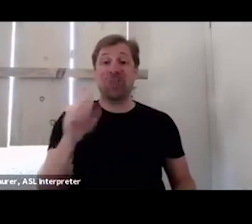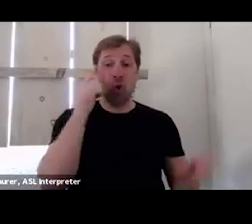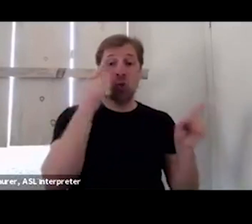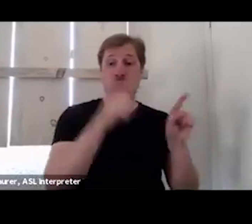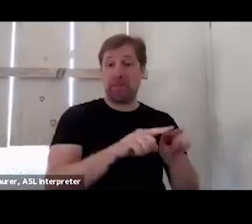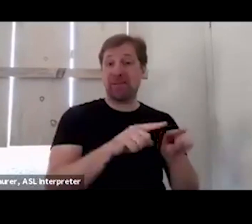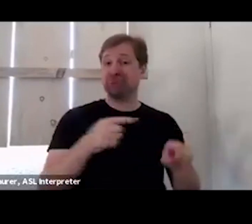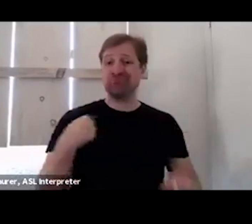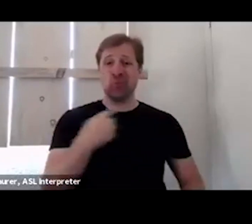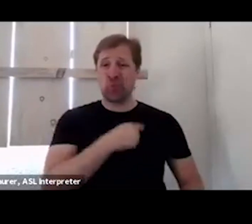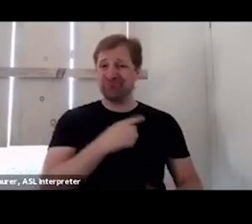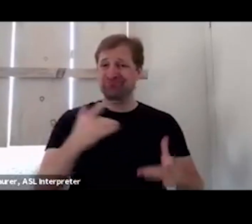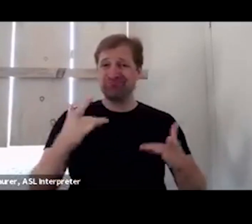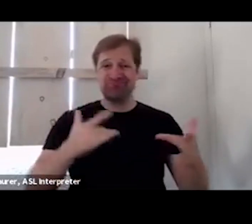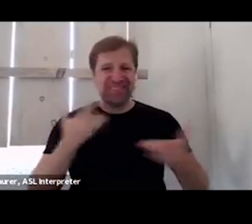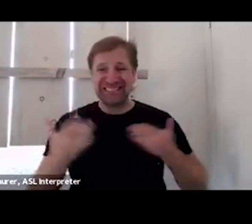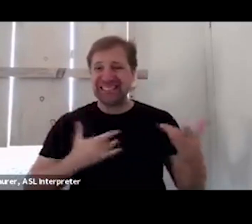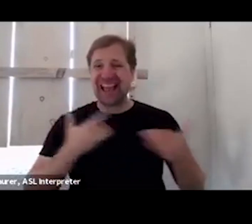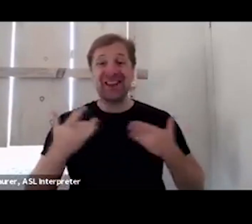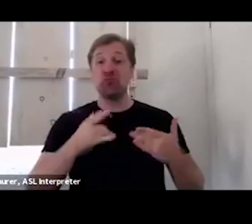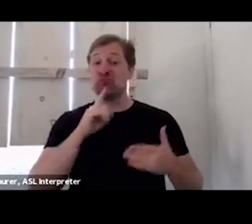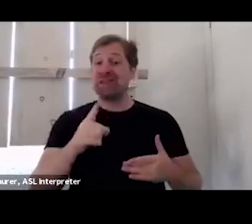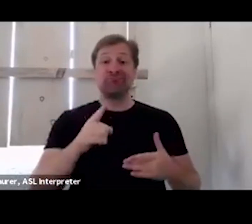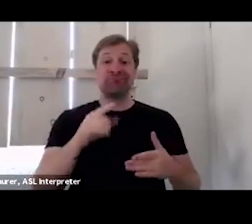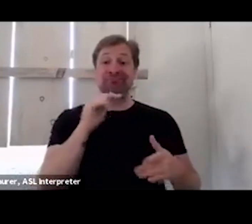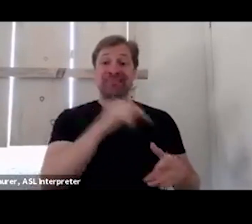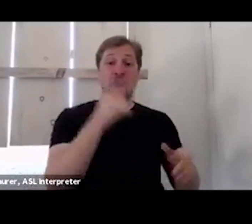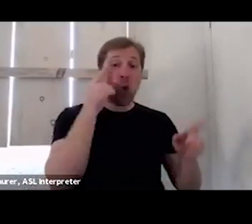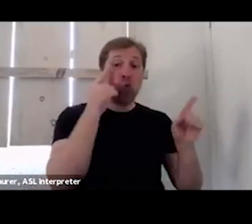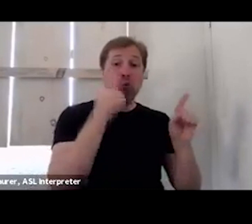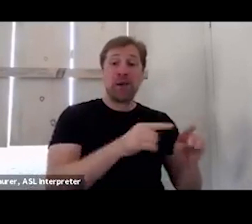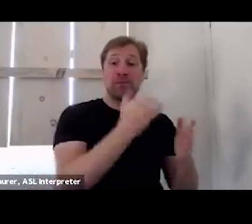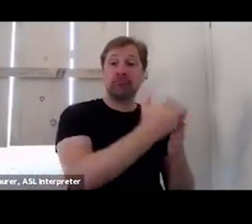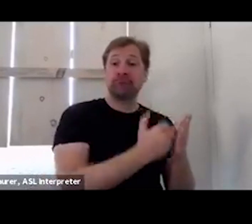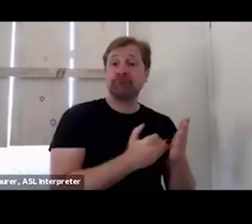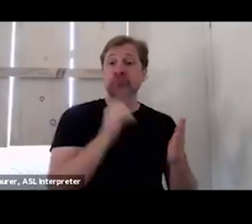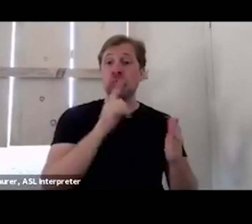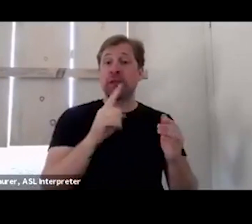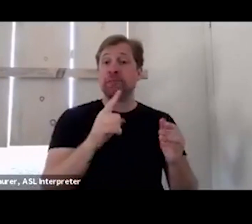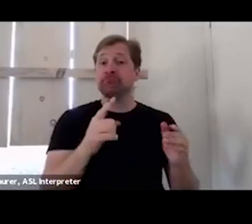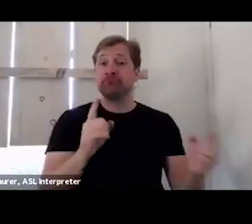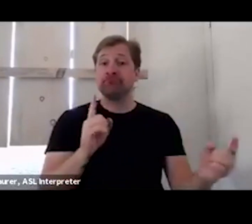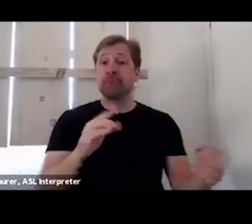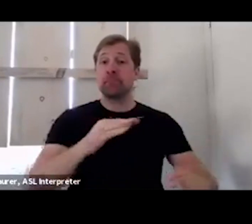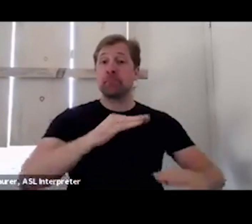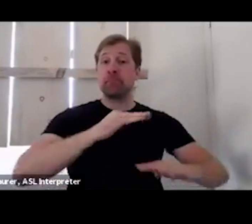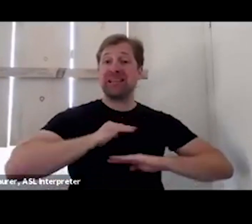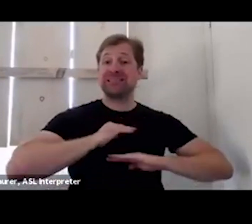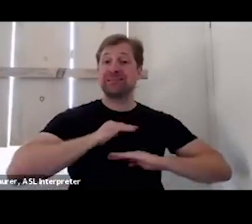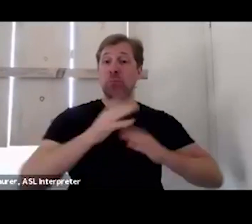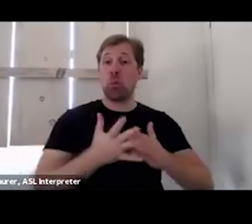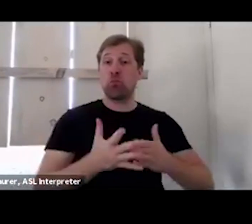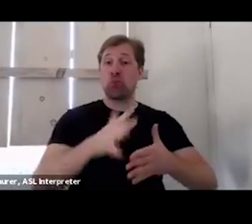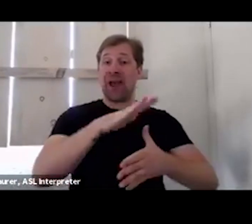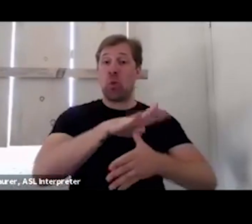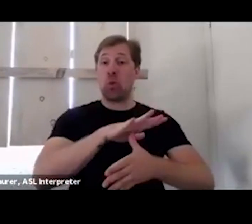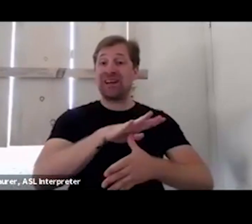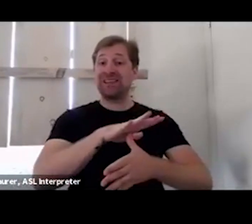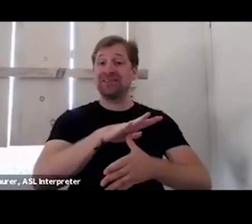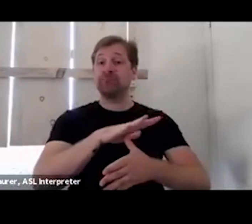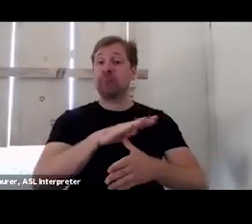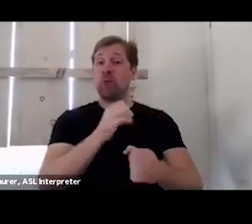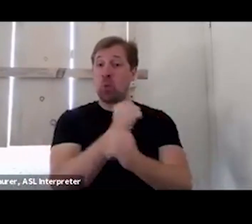agreement meets our top priorities of protecting the health and safety of staff and